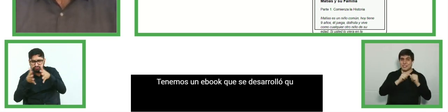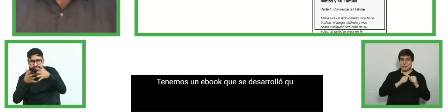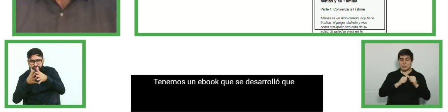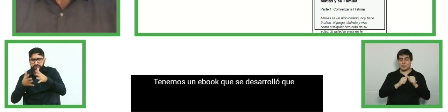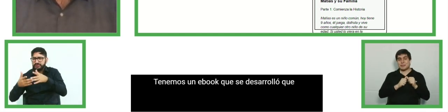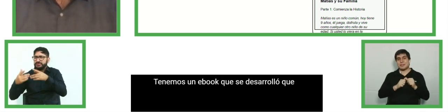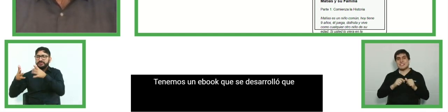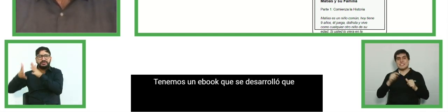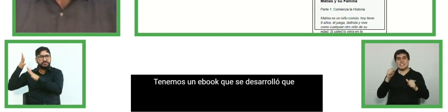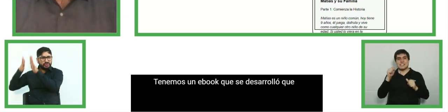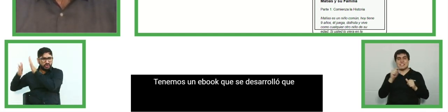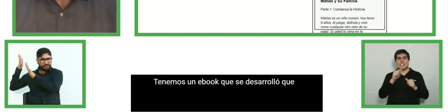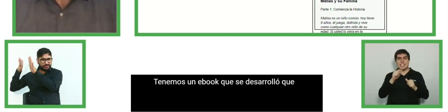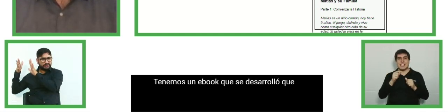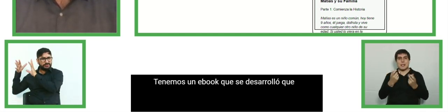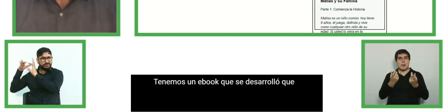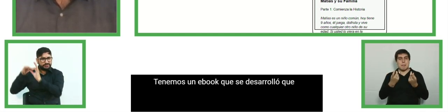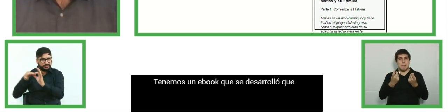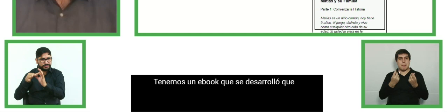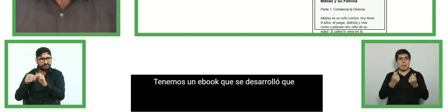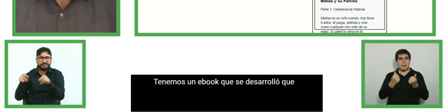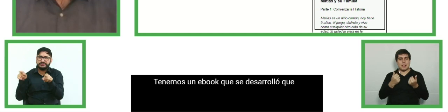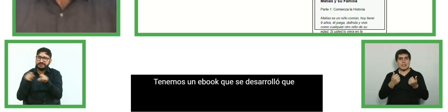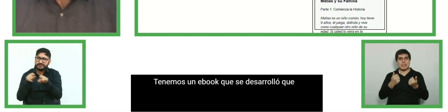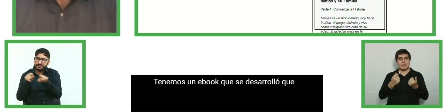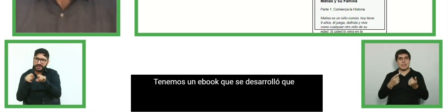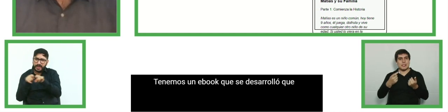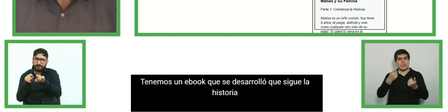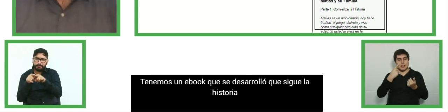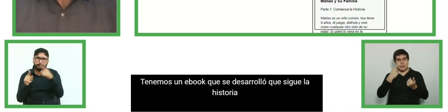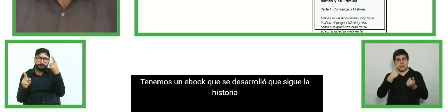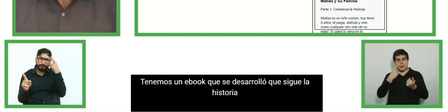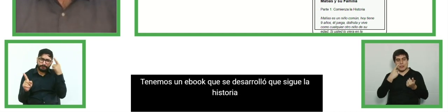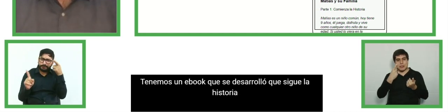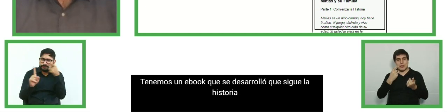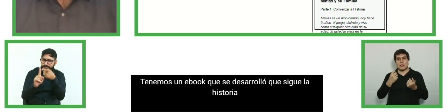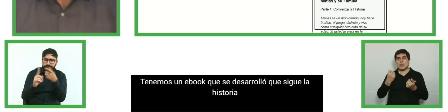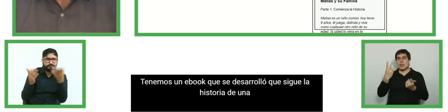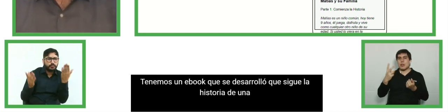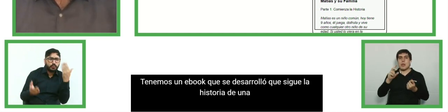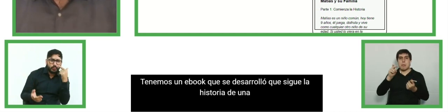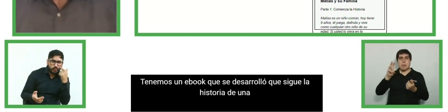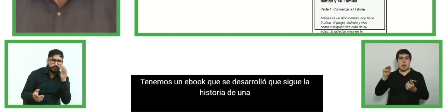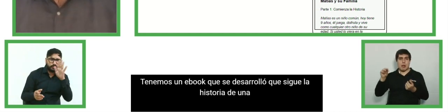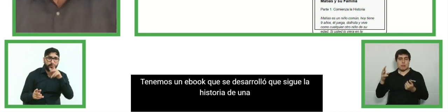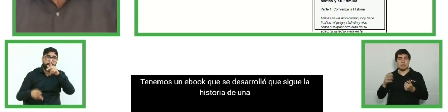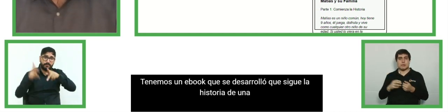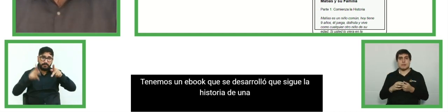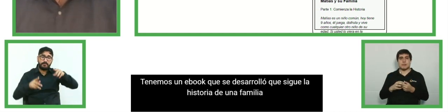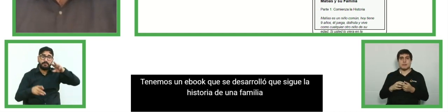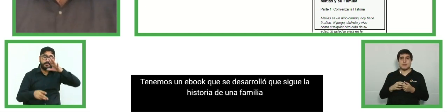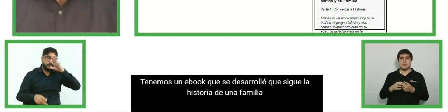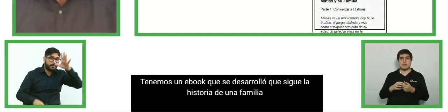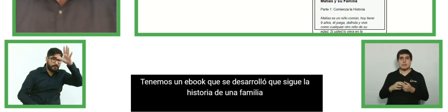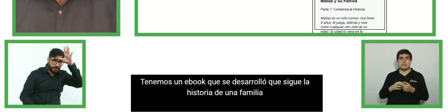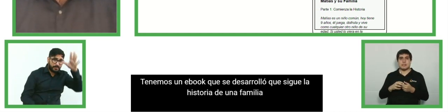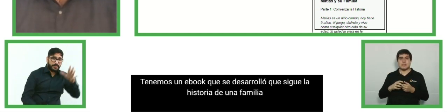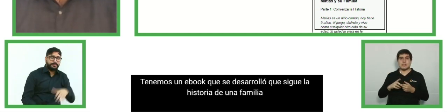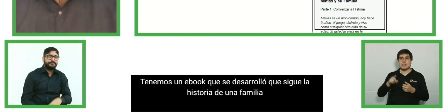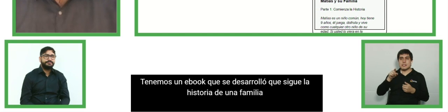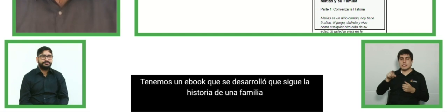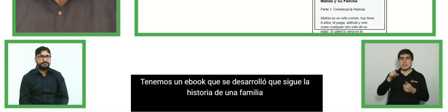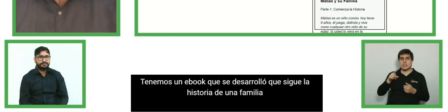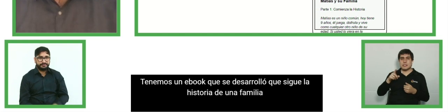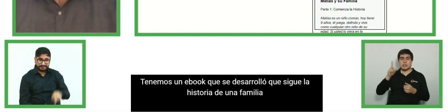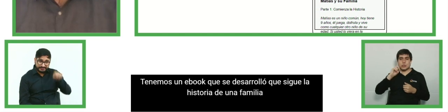two parents who have two children, one of whom is deaf, and the parents have a number of discussions about how it is they feel